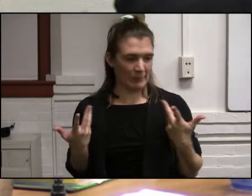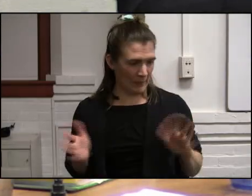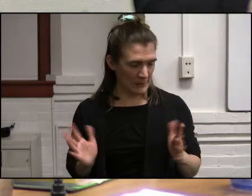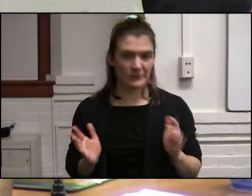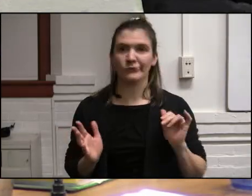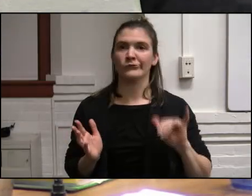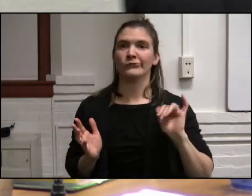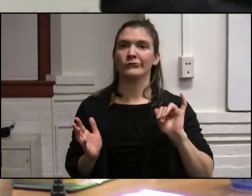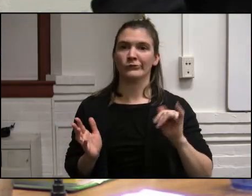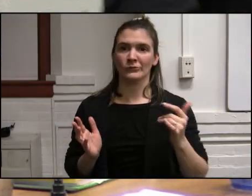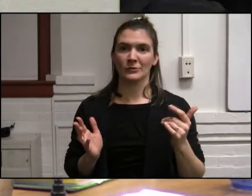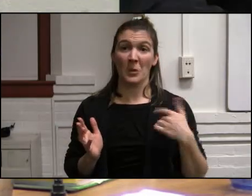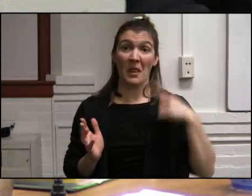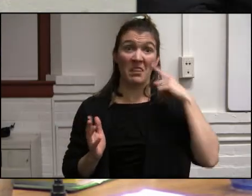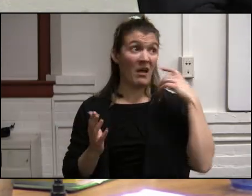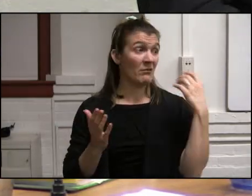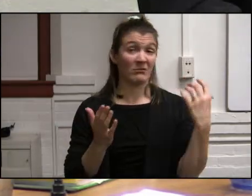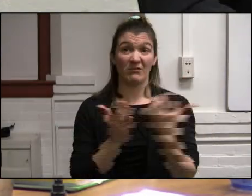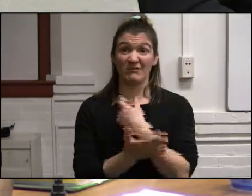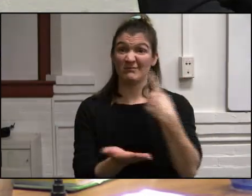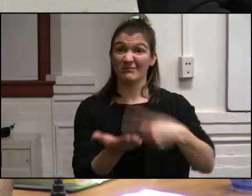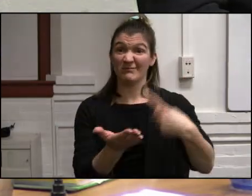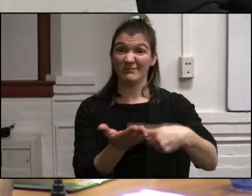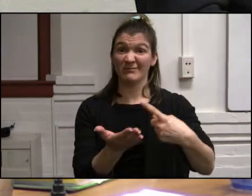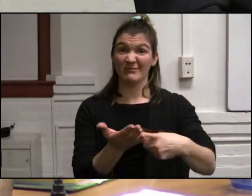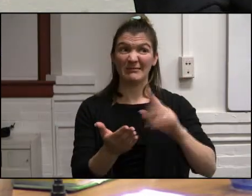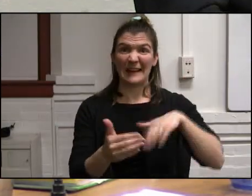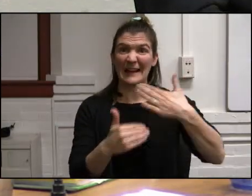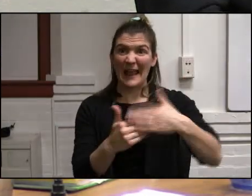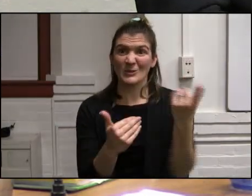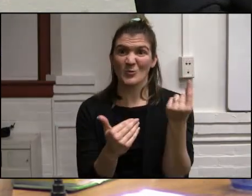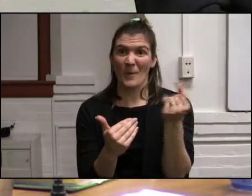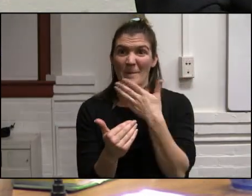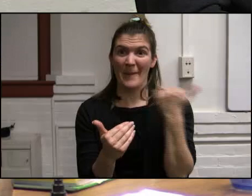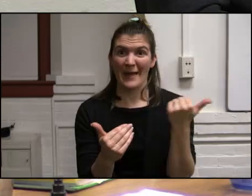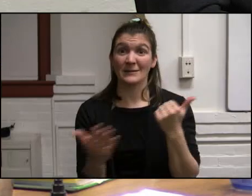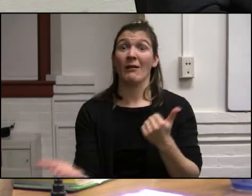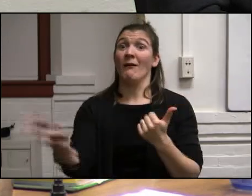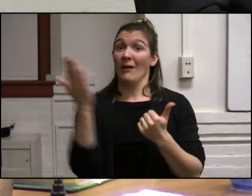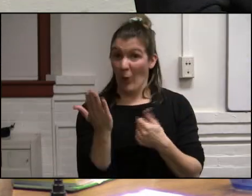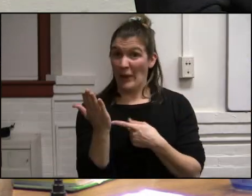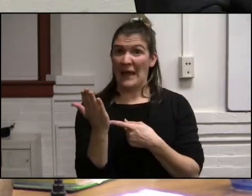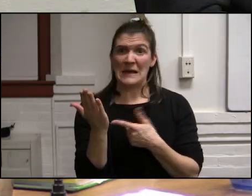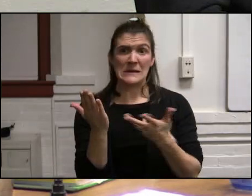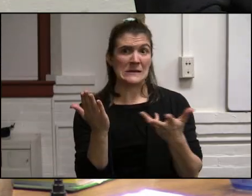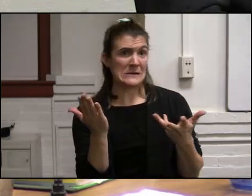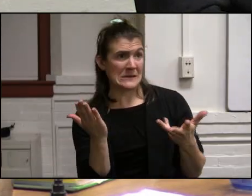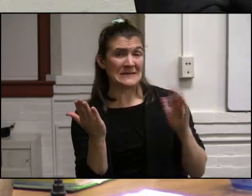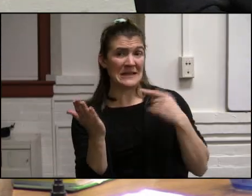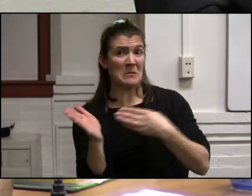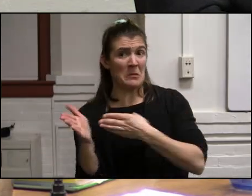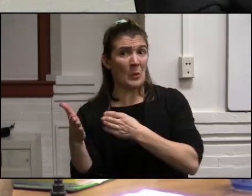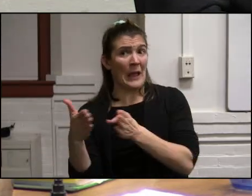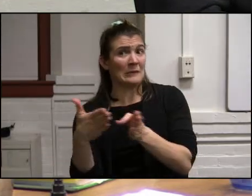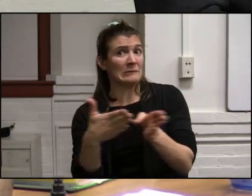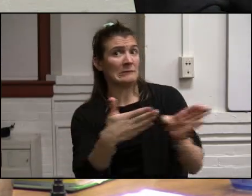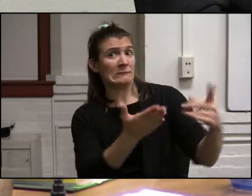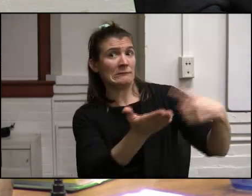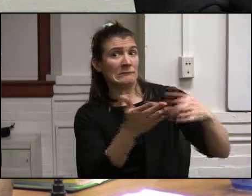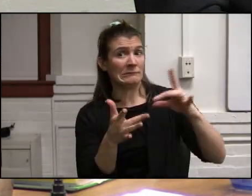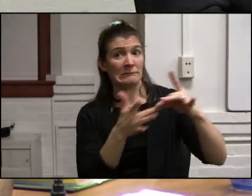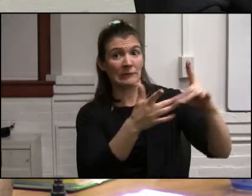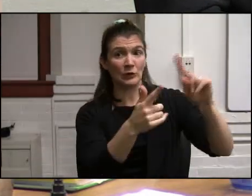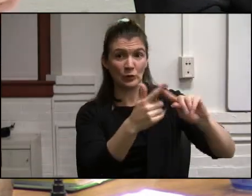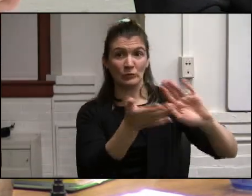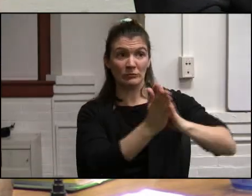And so I thought we should talk about it. That seemed like that was the next sort of signpost along the way toward our conversations